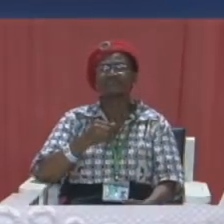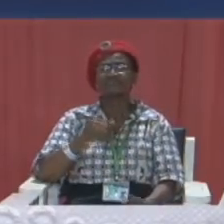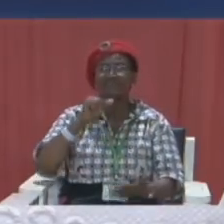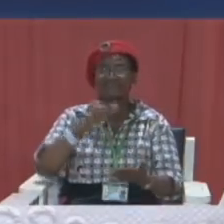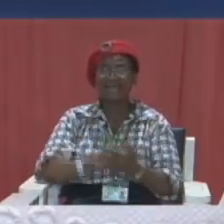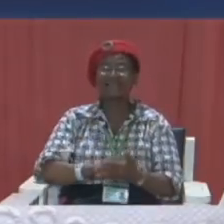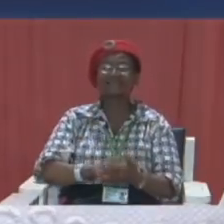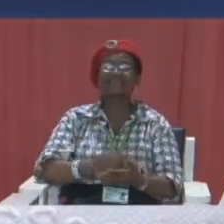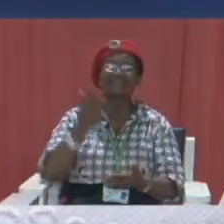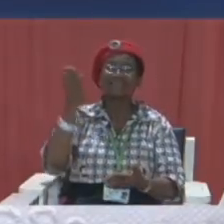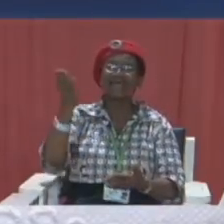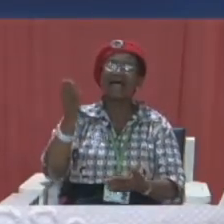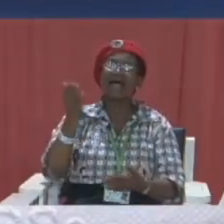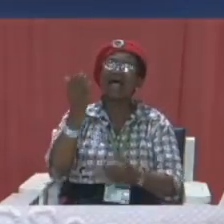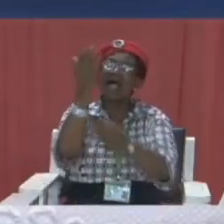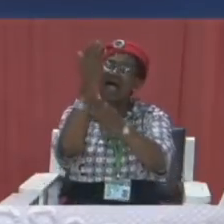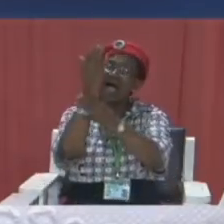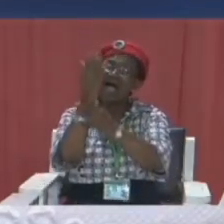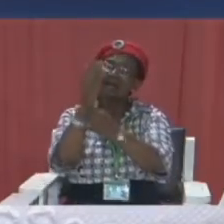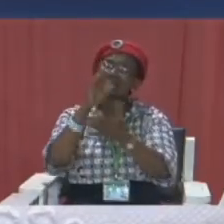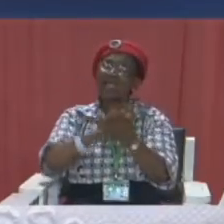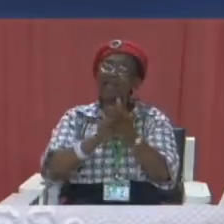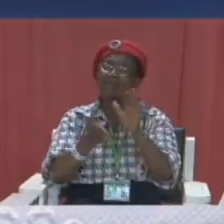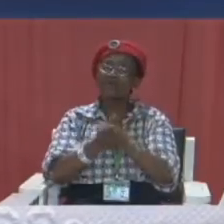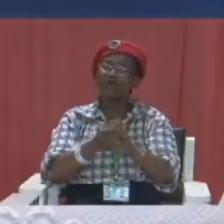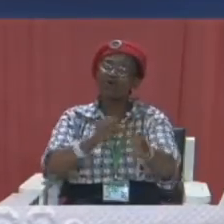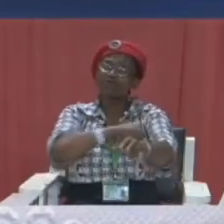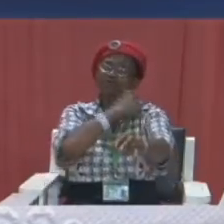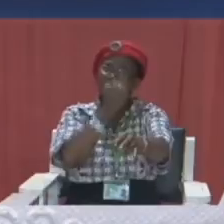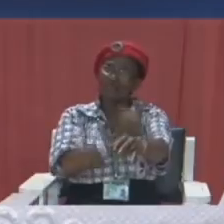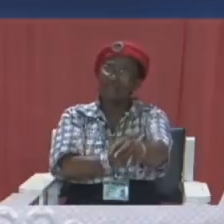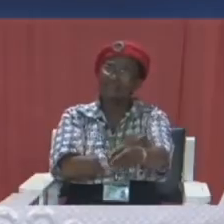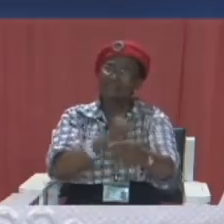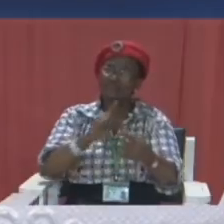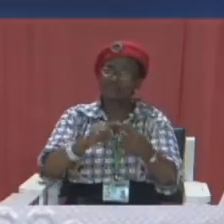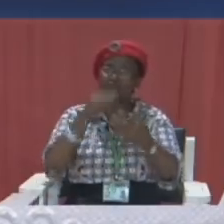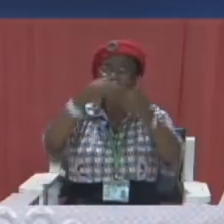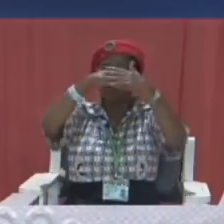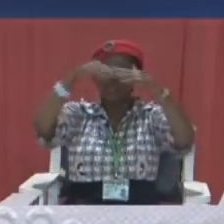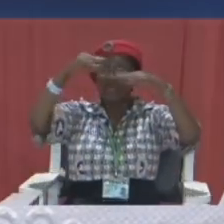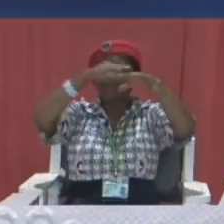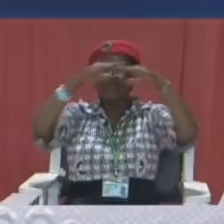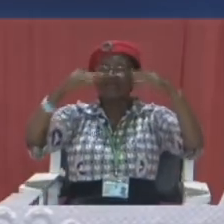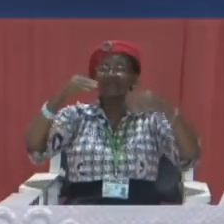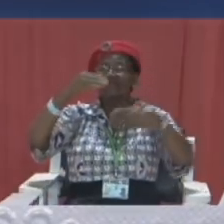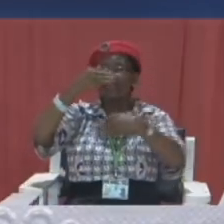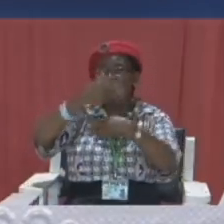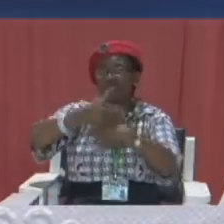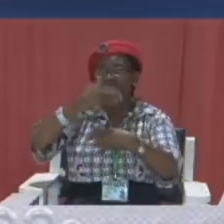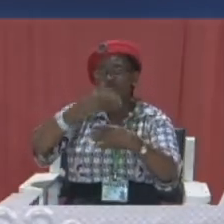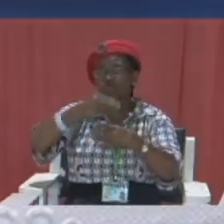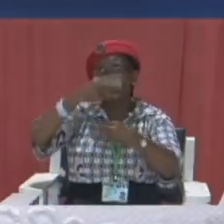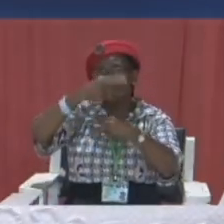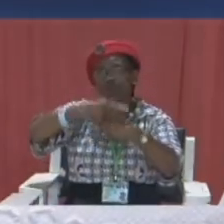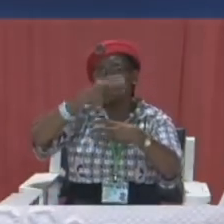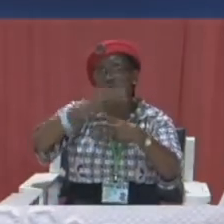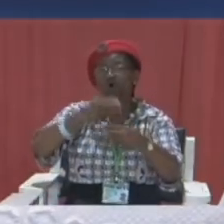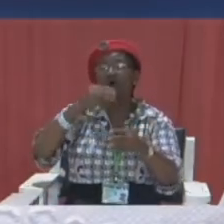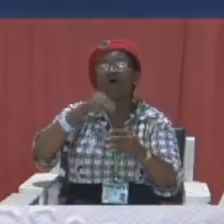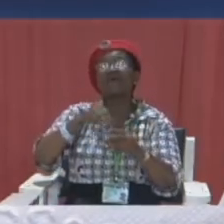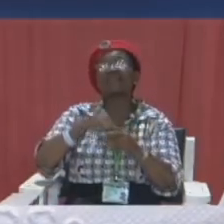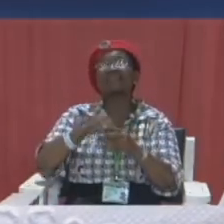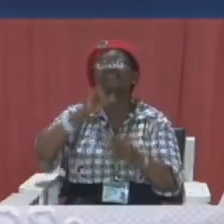became strengthened to build the wall of Jerusalem. Igba yen ni a to fi agbara fun won lati le ko odi